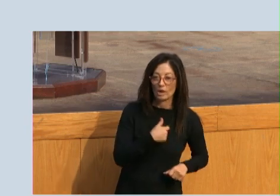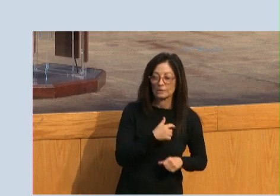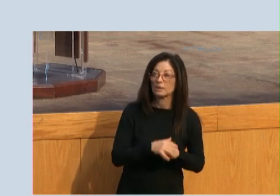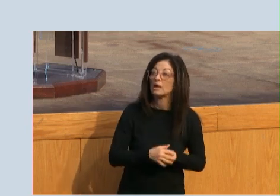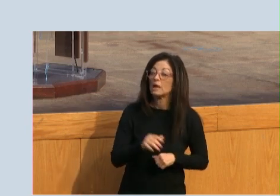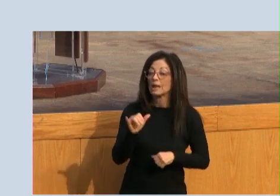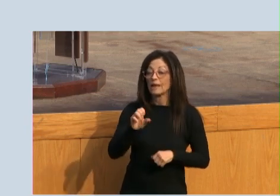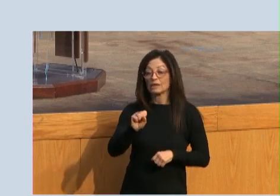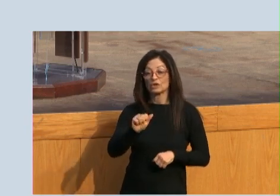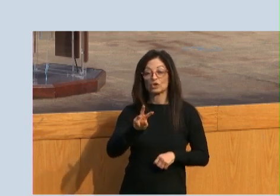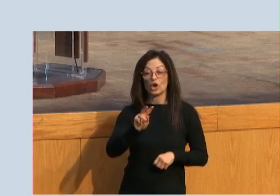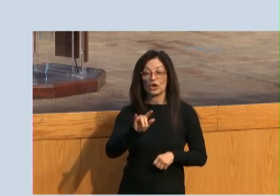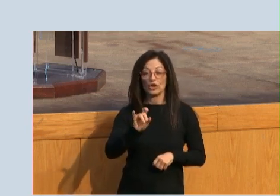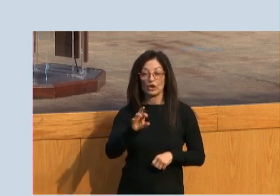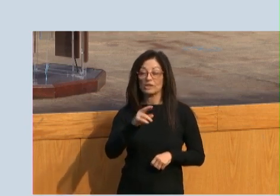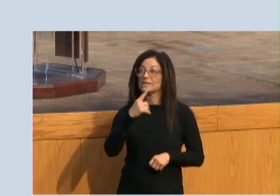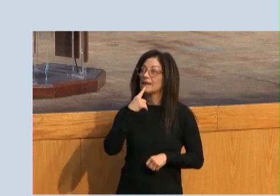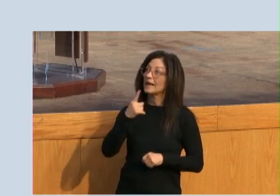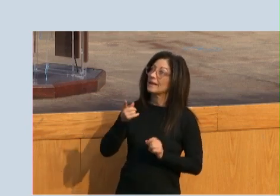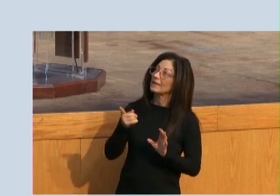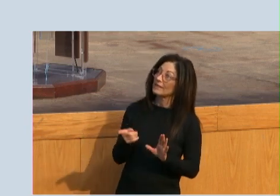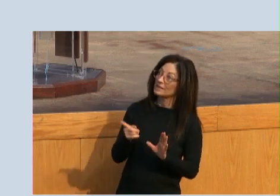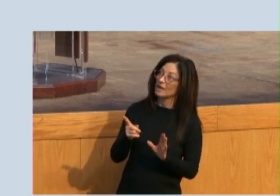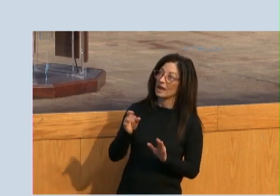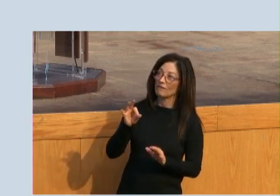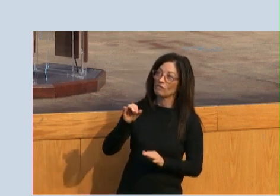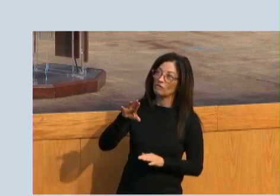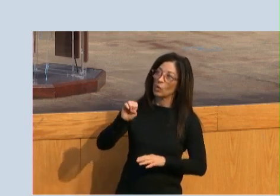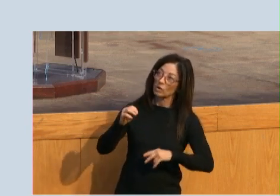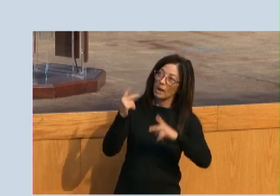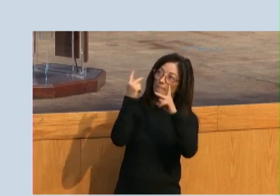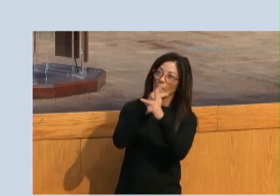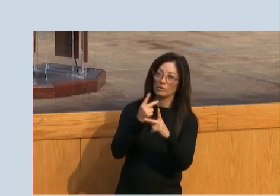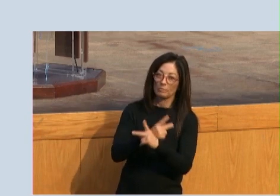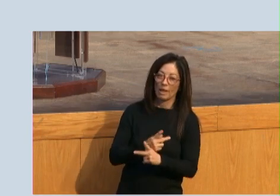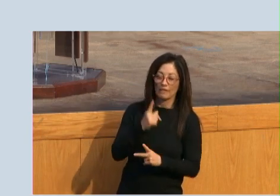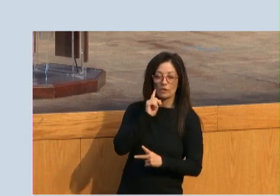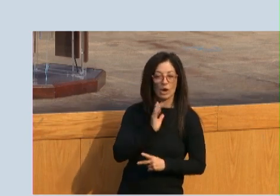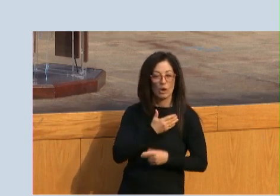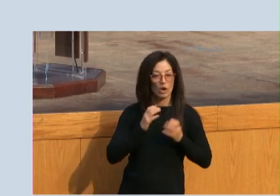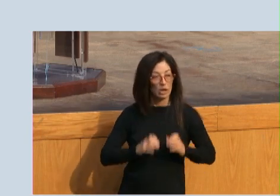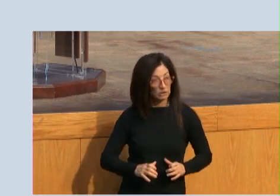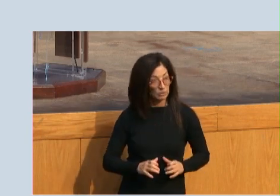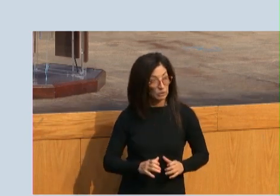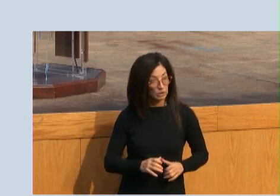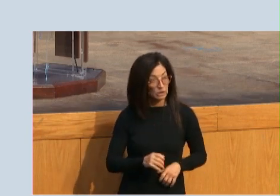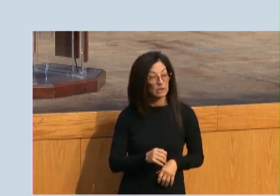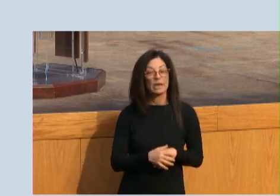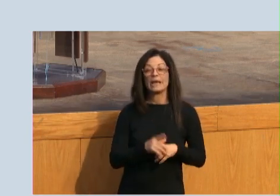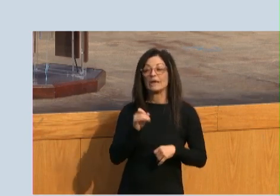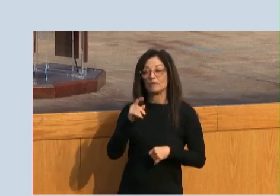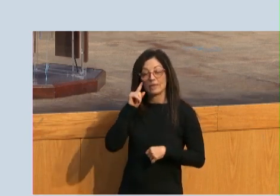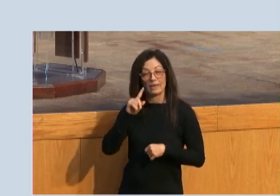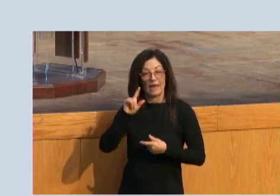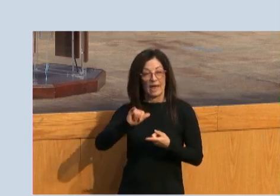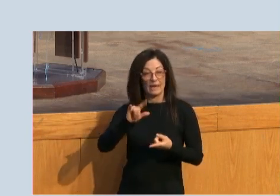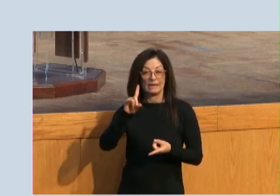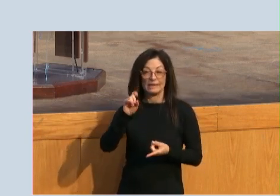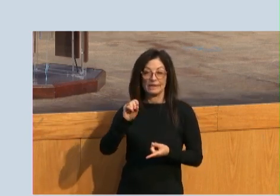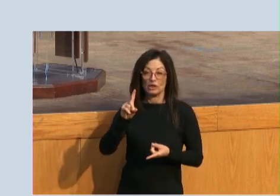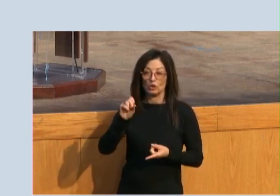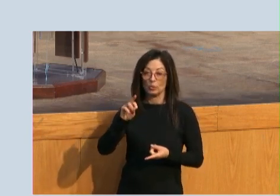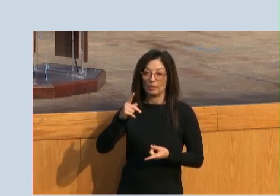Sawyer said, it's a force multiplier for our customers. We're seeing, if we think about that deduplication example, if you can